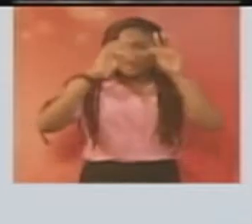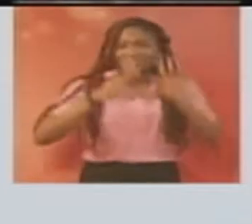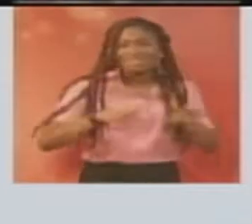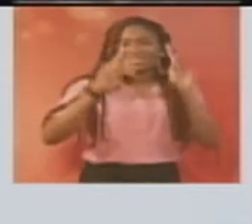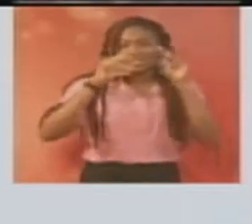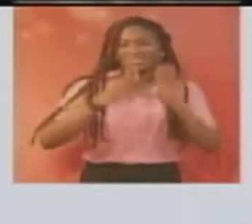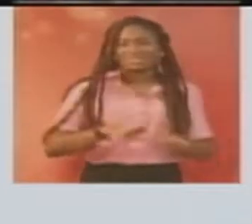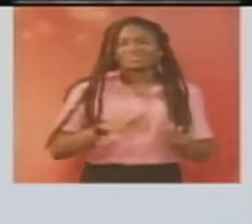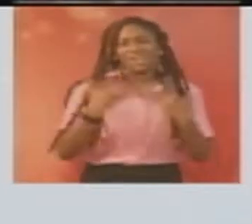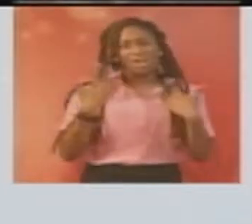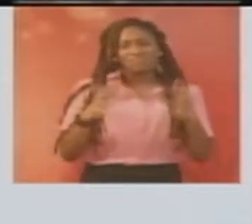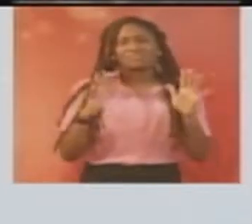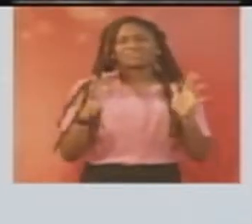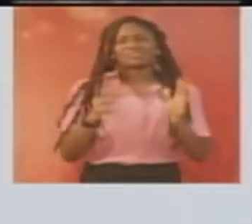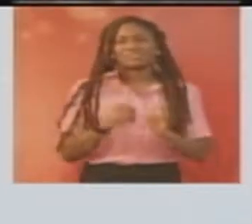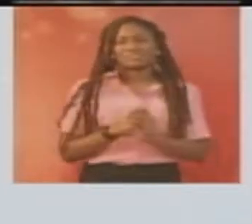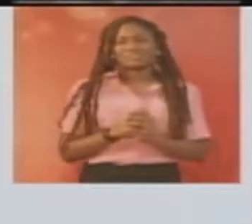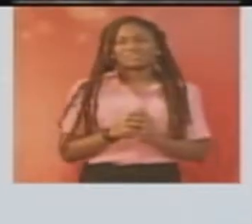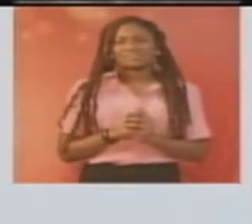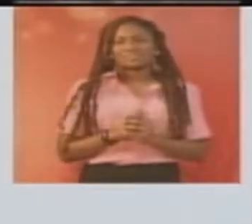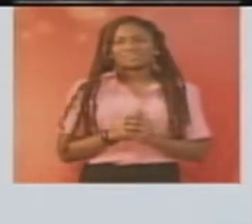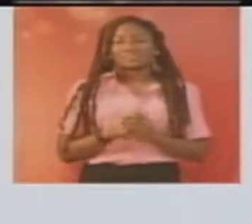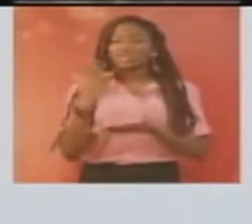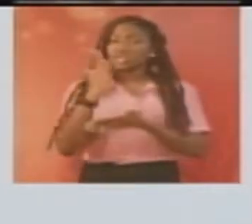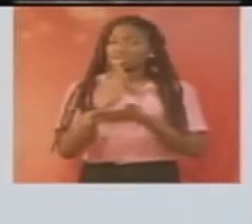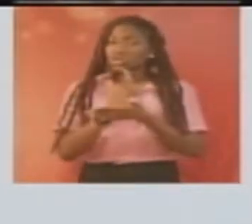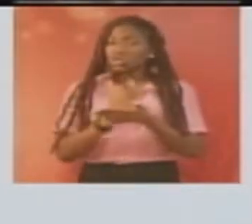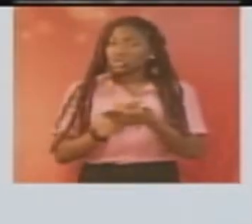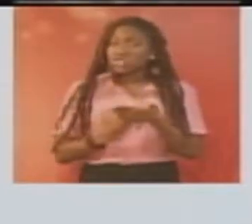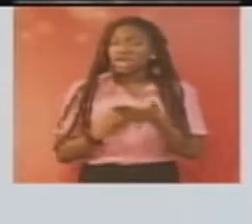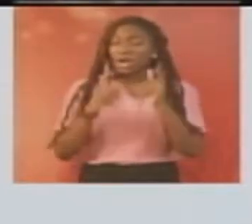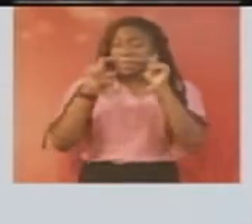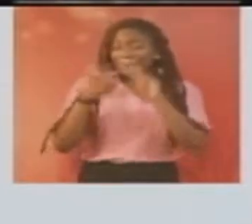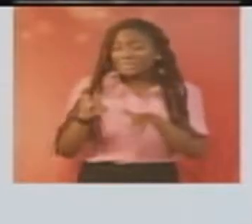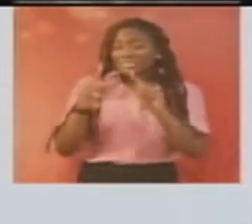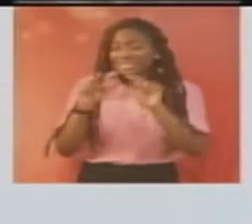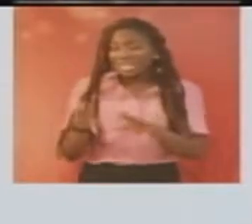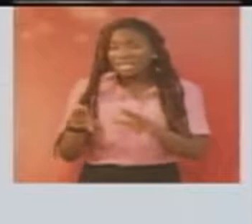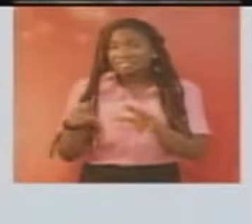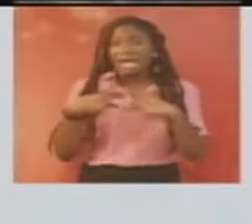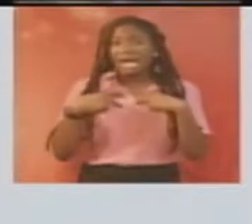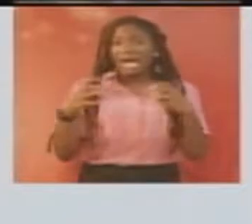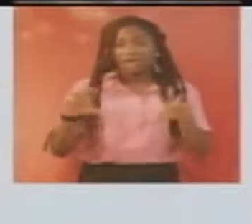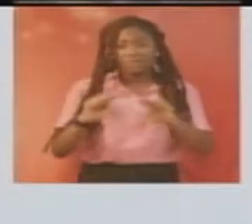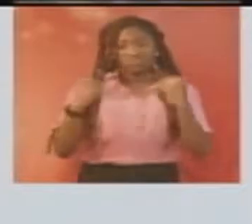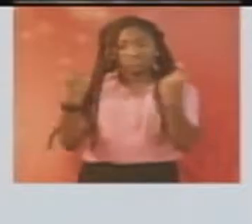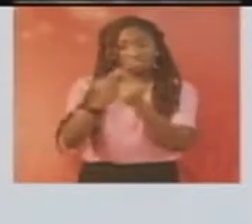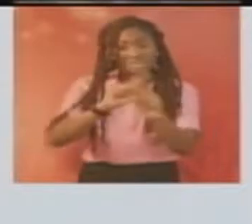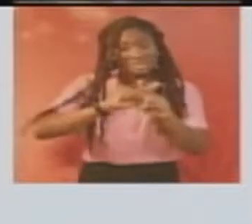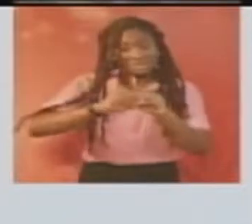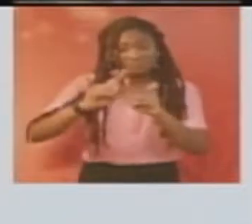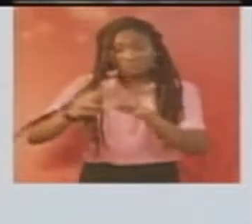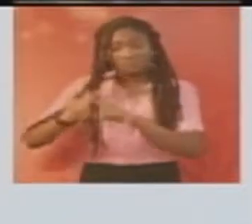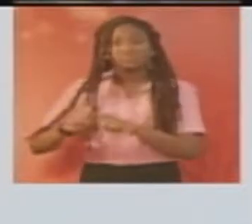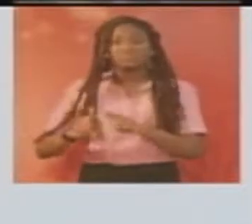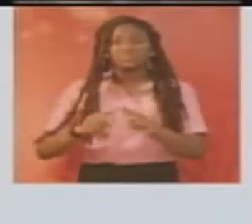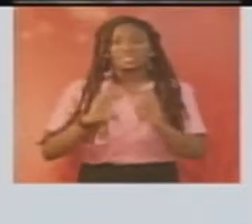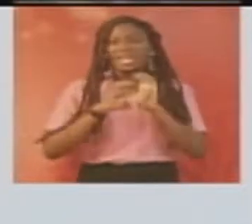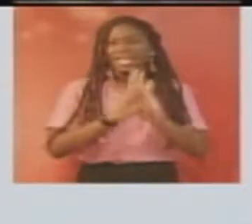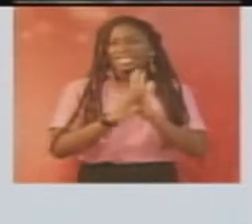as possible. Some of the trials that have been done have been more diverse than others. And the trials, for example, the